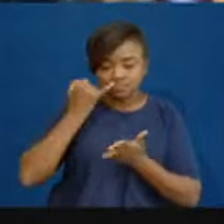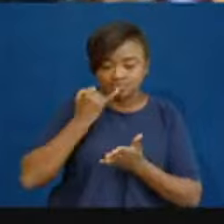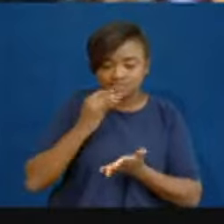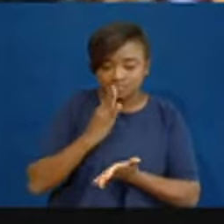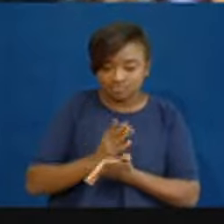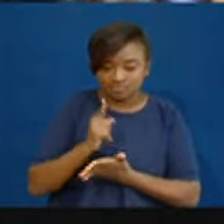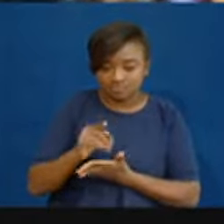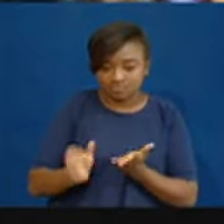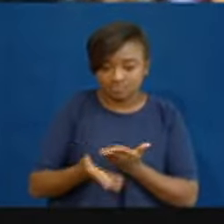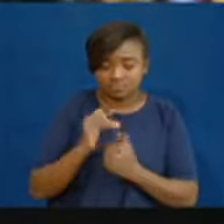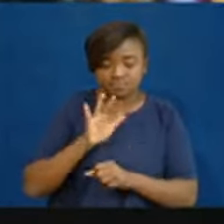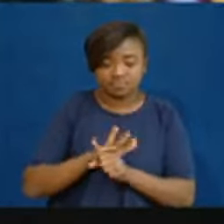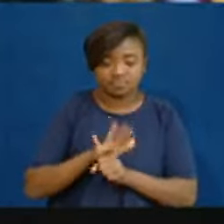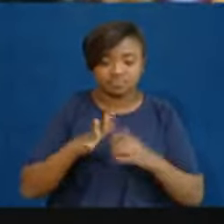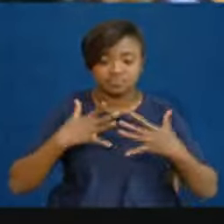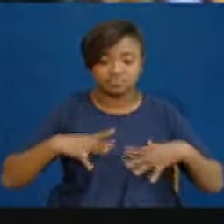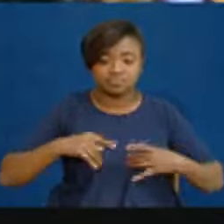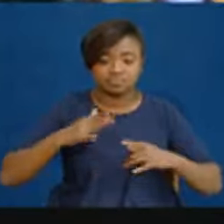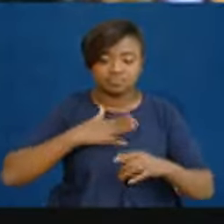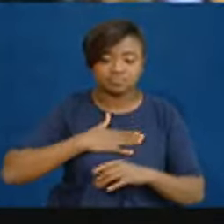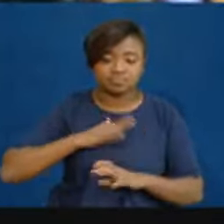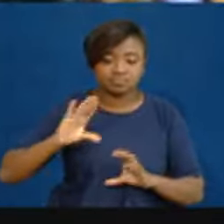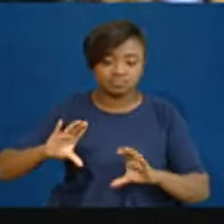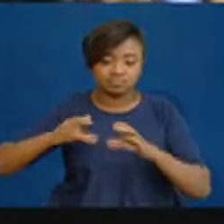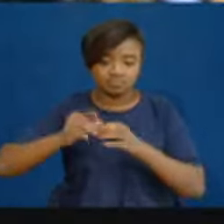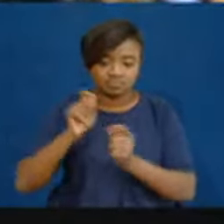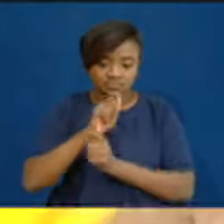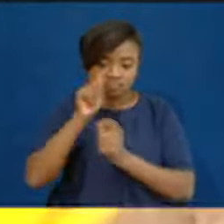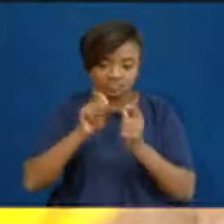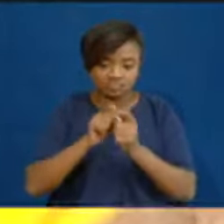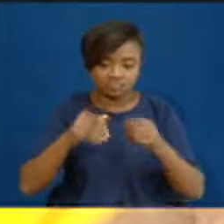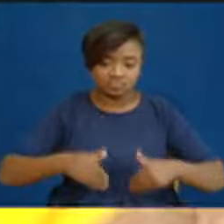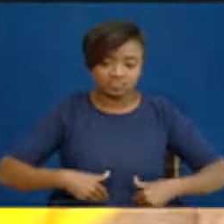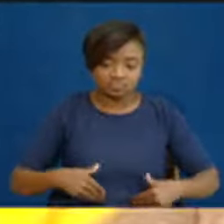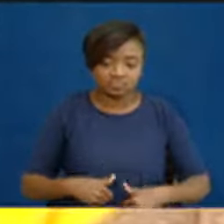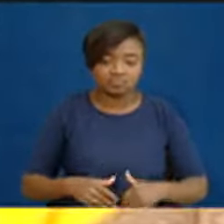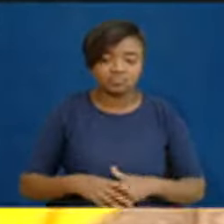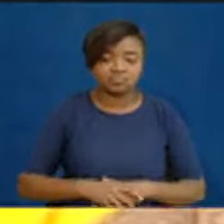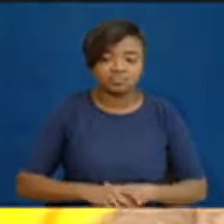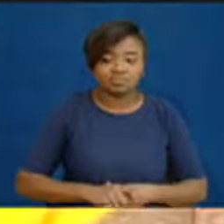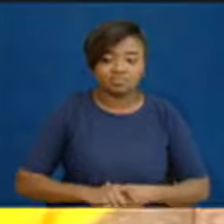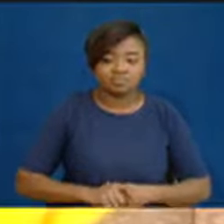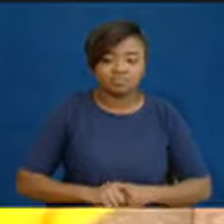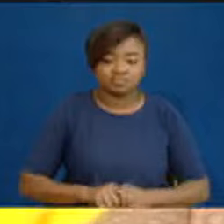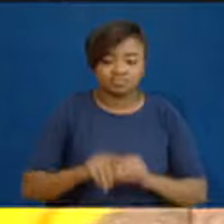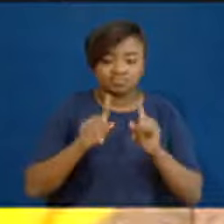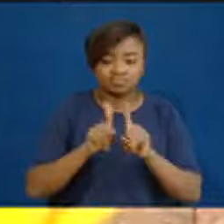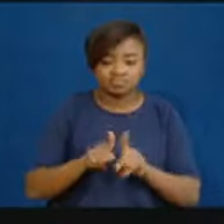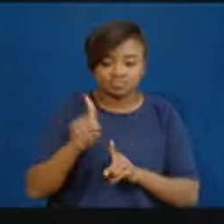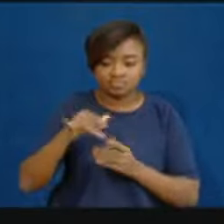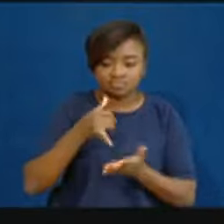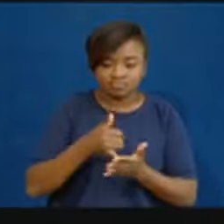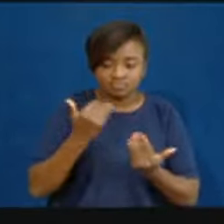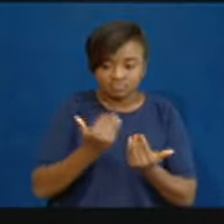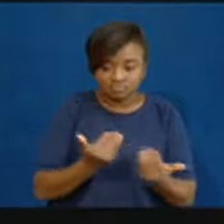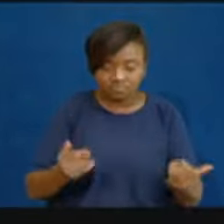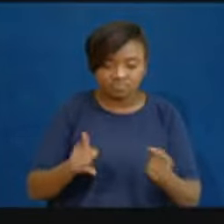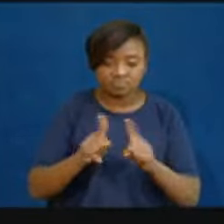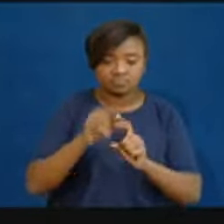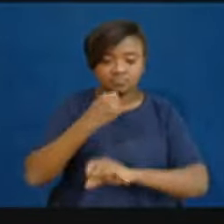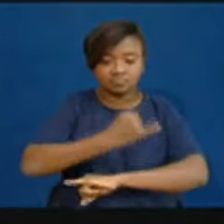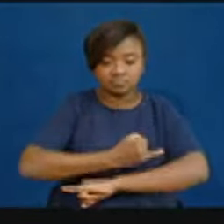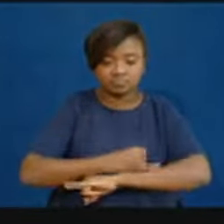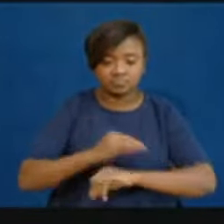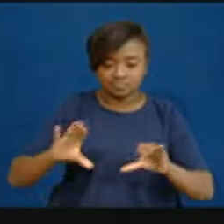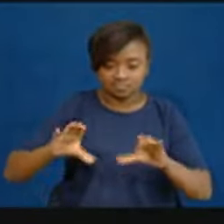of people in our community, especially the youths. Apart from the children and institutions, the community living within